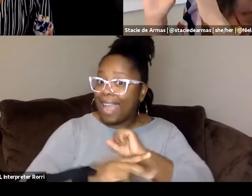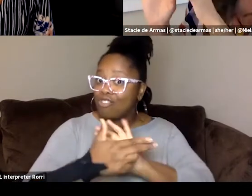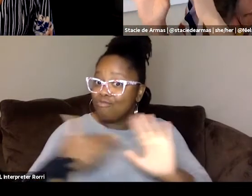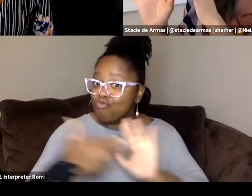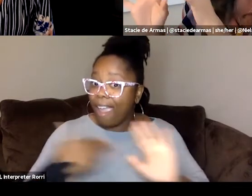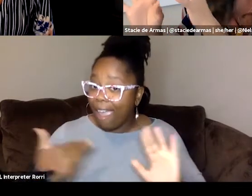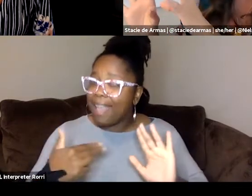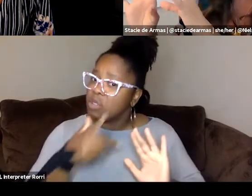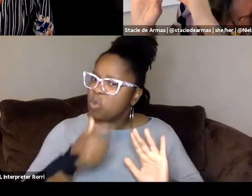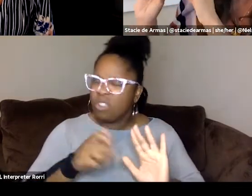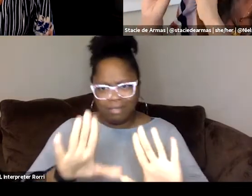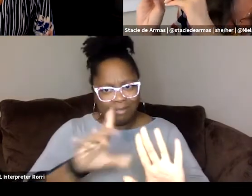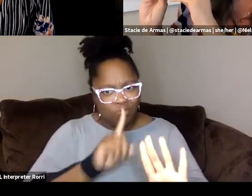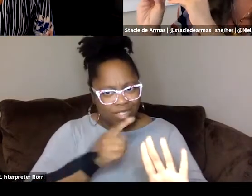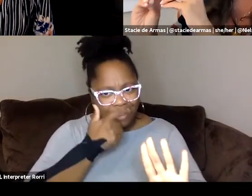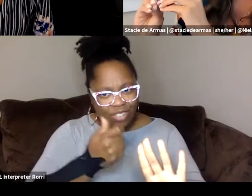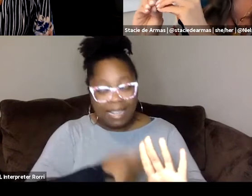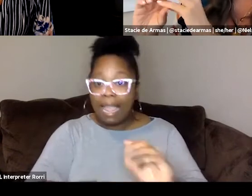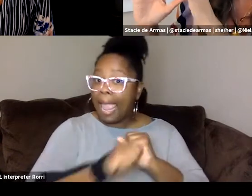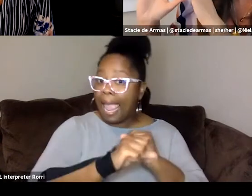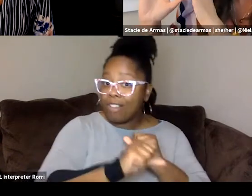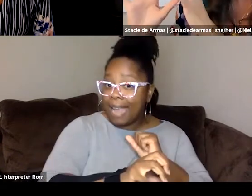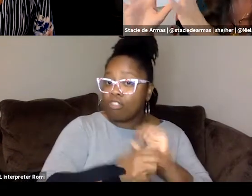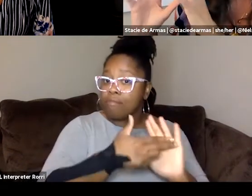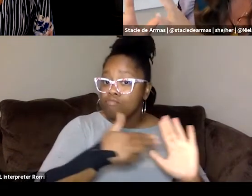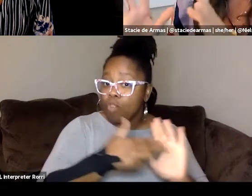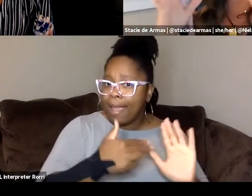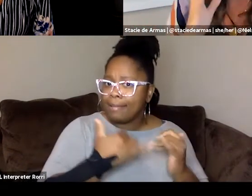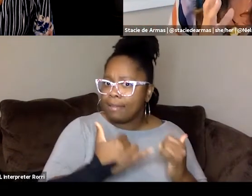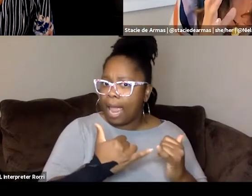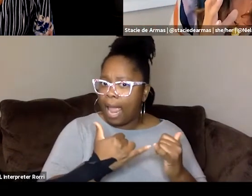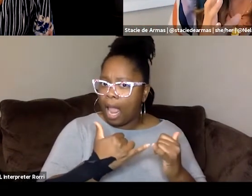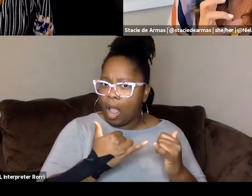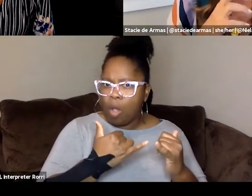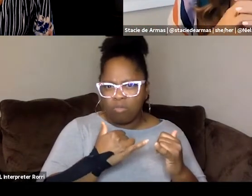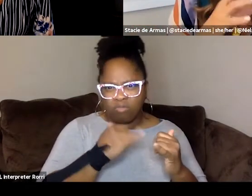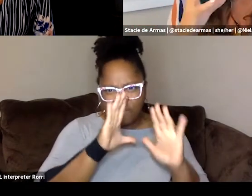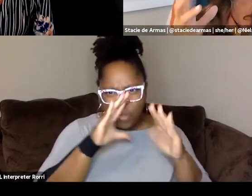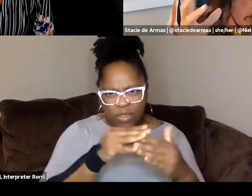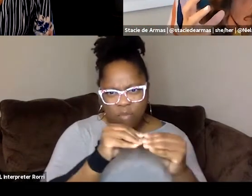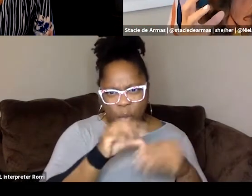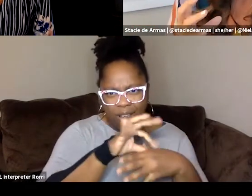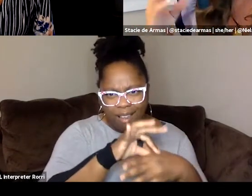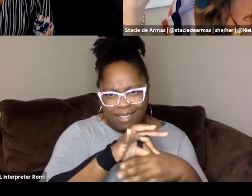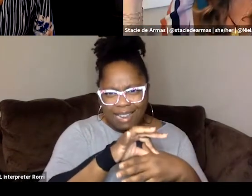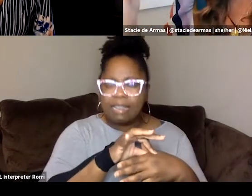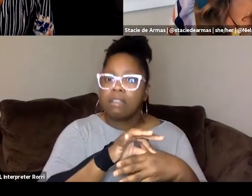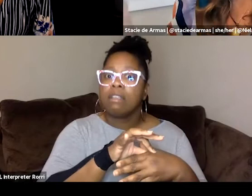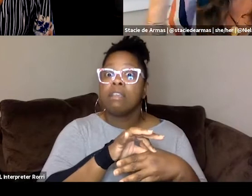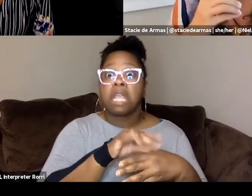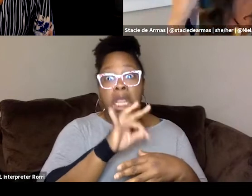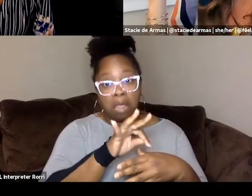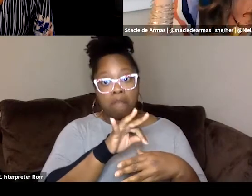this is sort of an interesting angle, advertisers and brands are looking more closely at content based on the makeup of that content if they